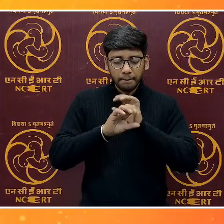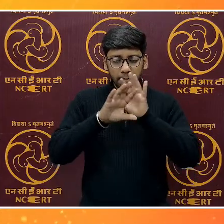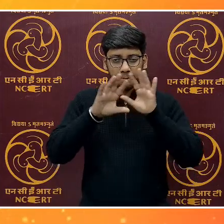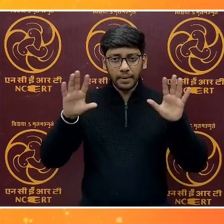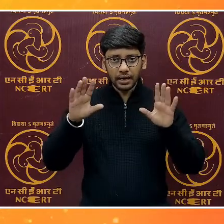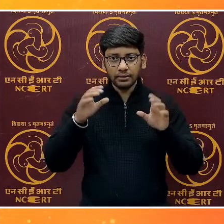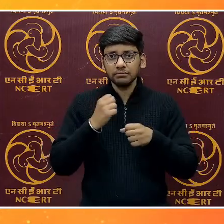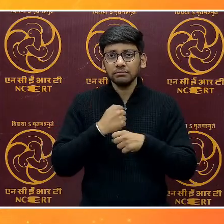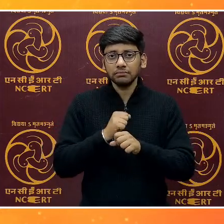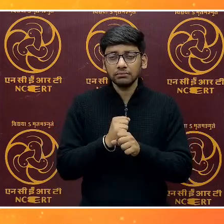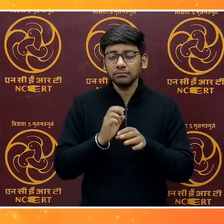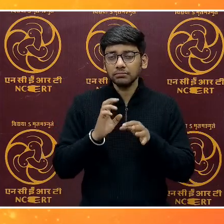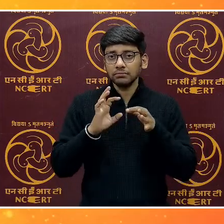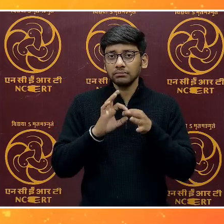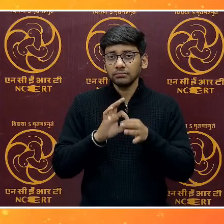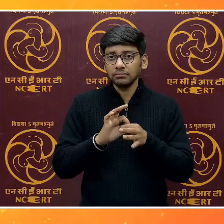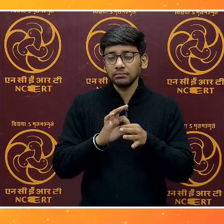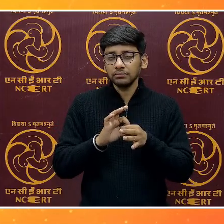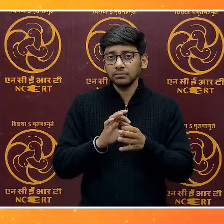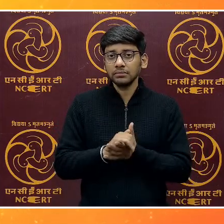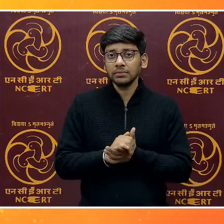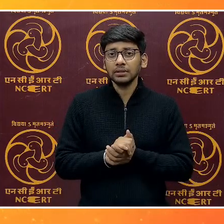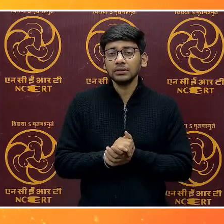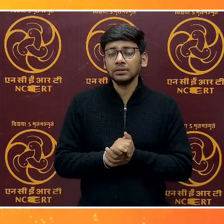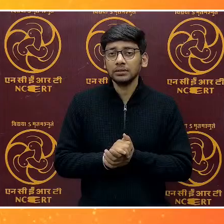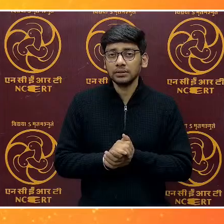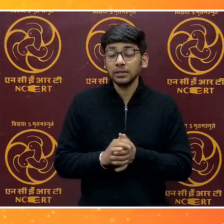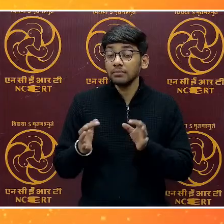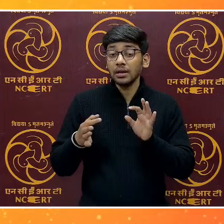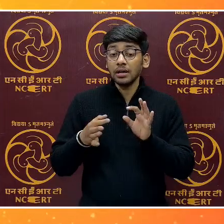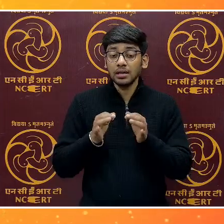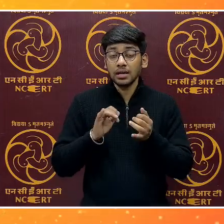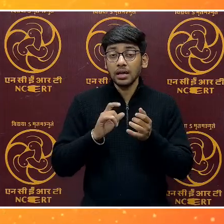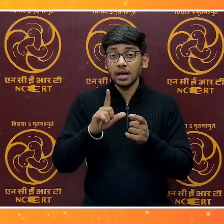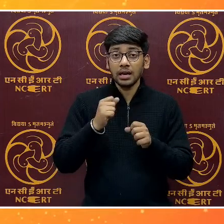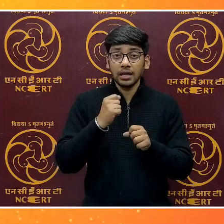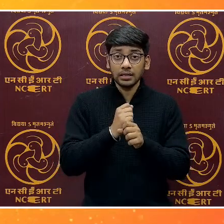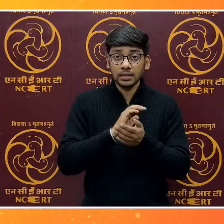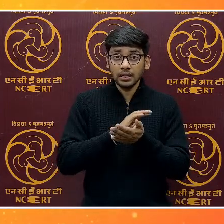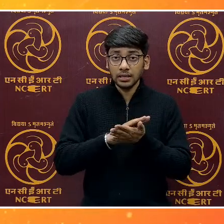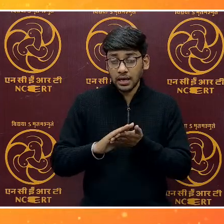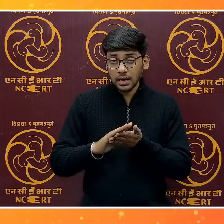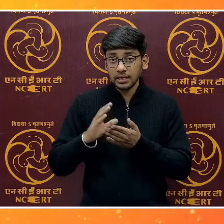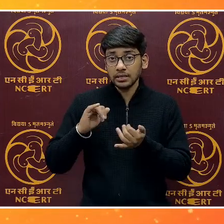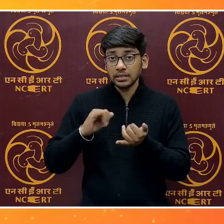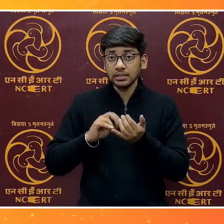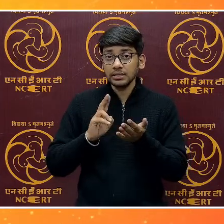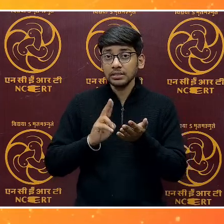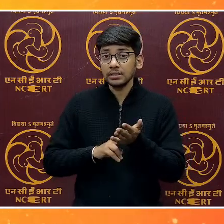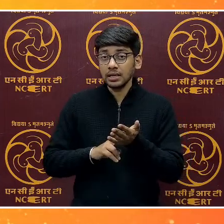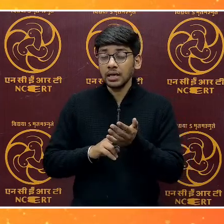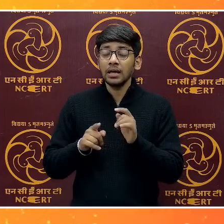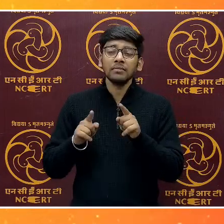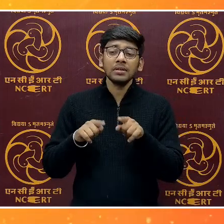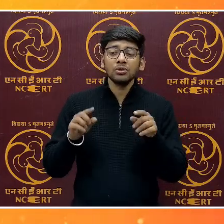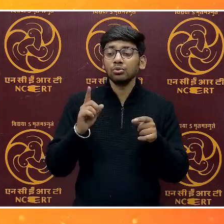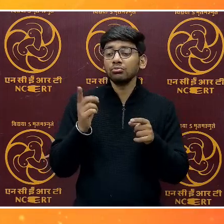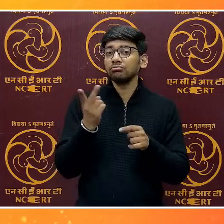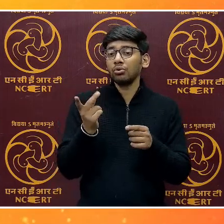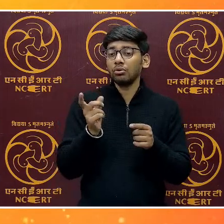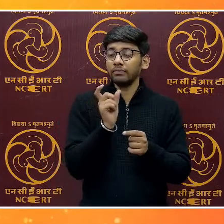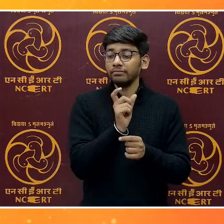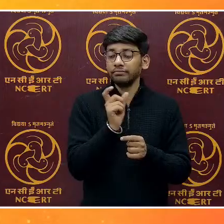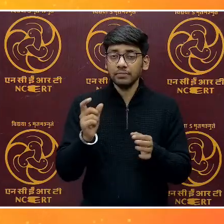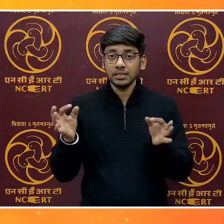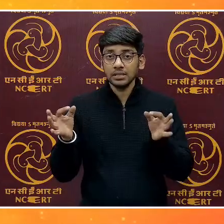and when we attach or prefix sun in front of light, which word does it create? It becomes sunlight. Yes, so it is creating a